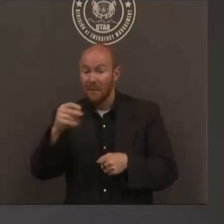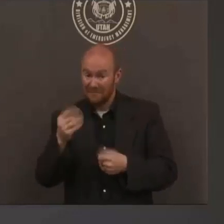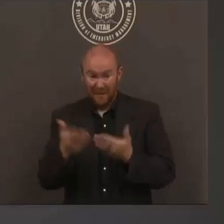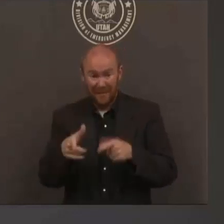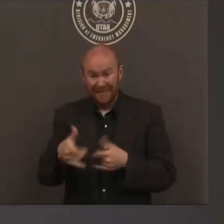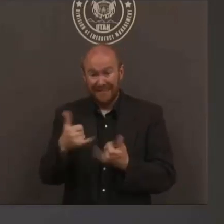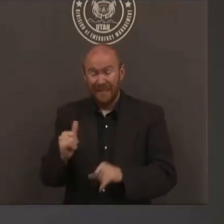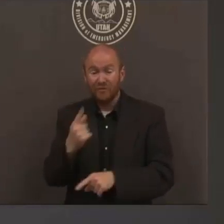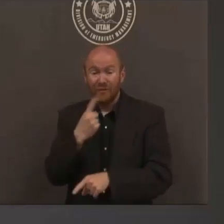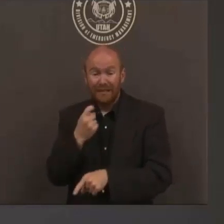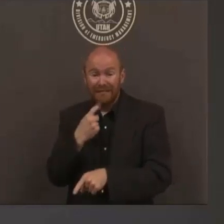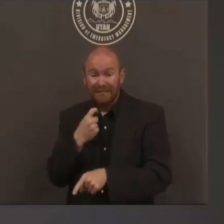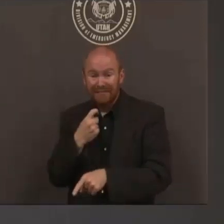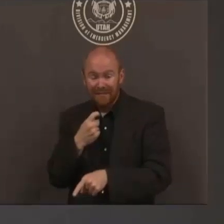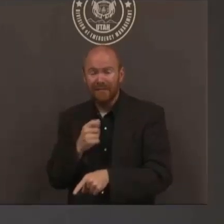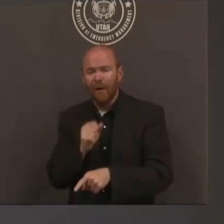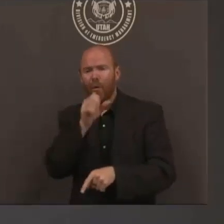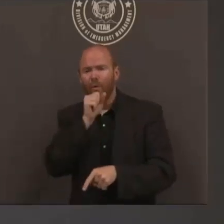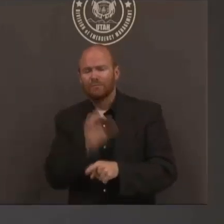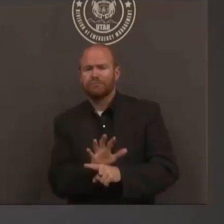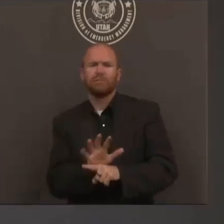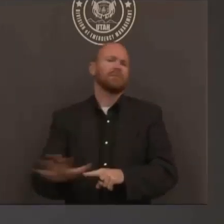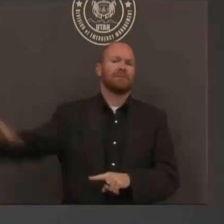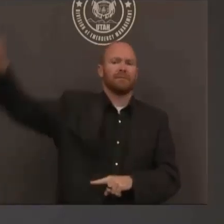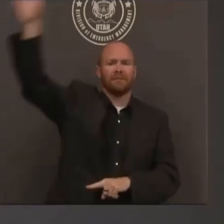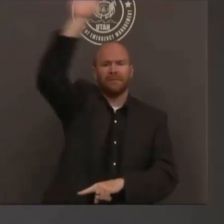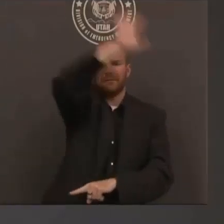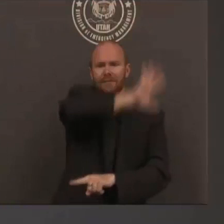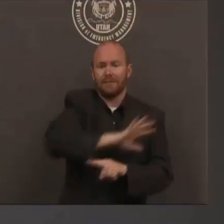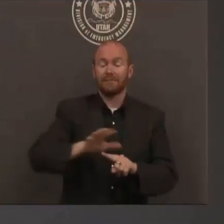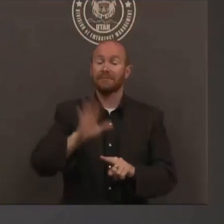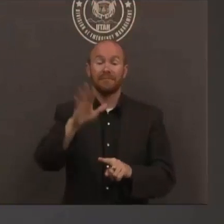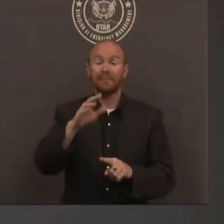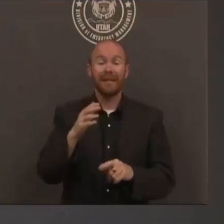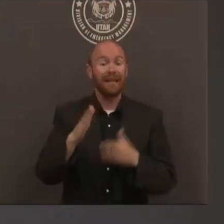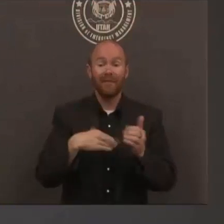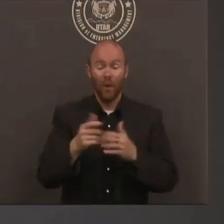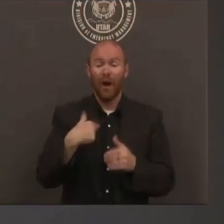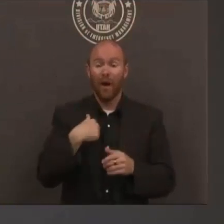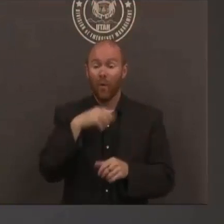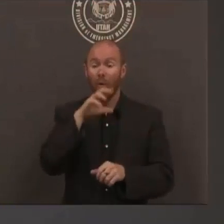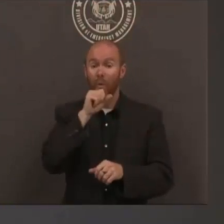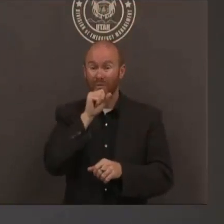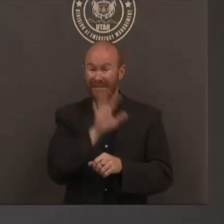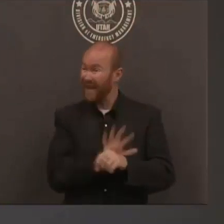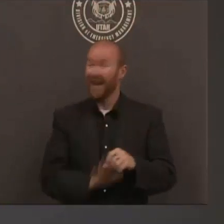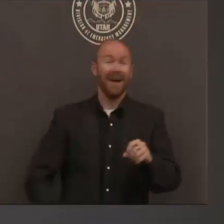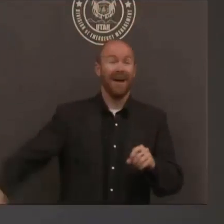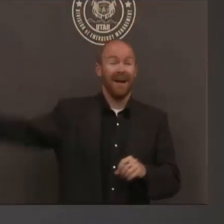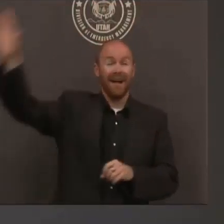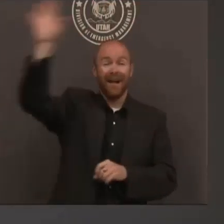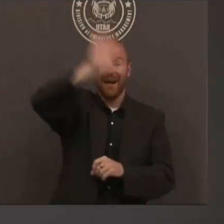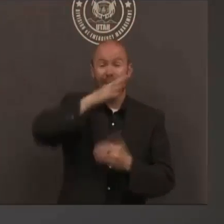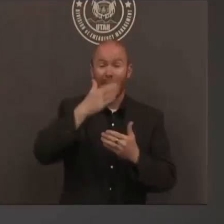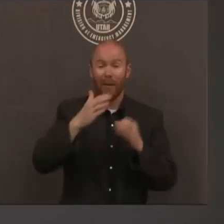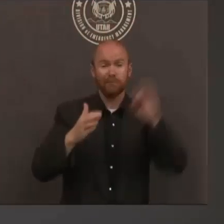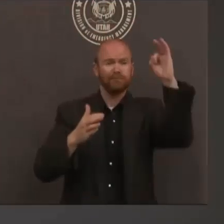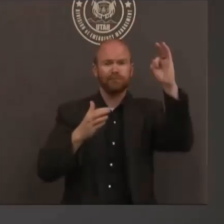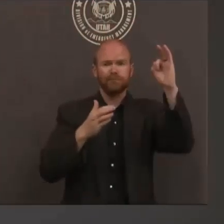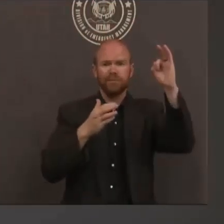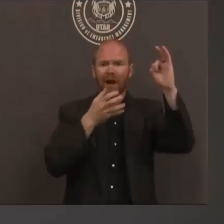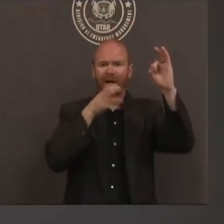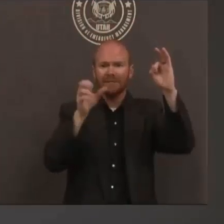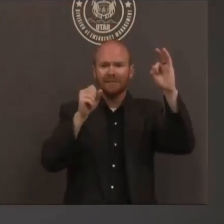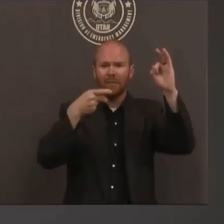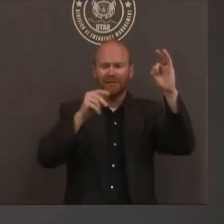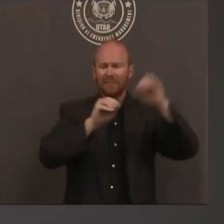all to orange, it may be that in the next 2 or 3 weeks, there could be a hot spot come up that we'd have to move back into red. Or as we move in a month or